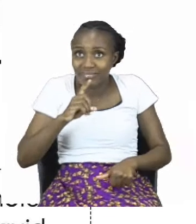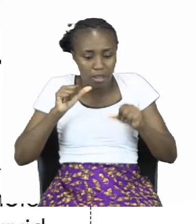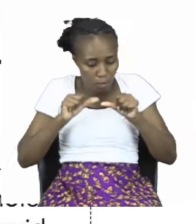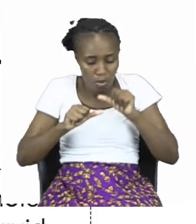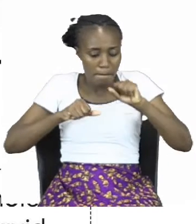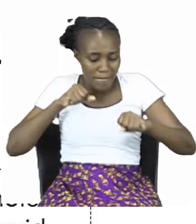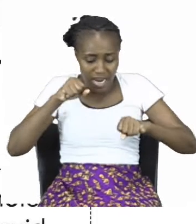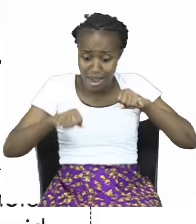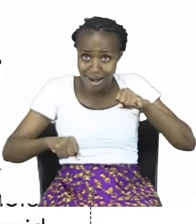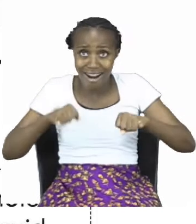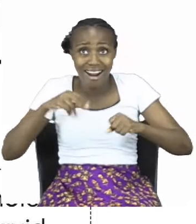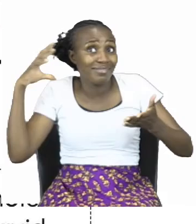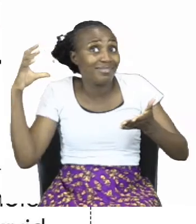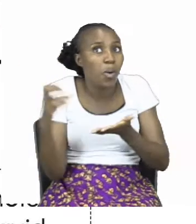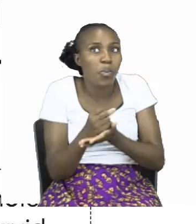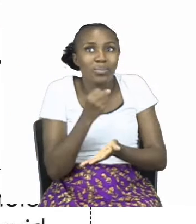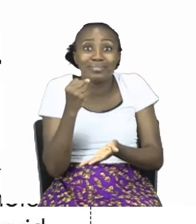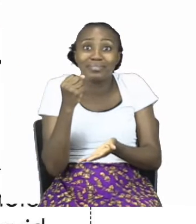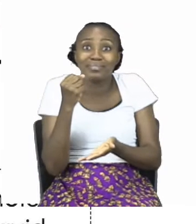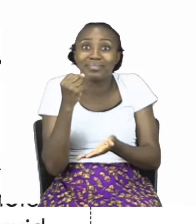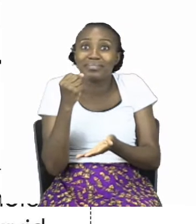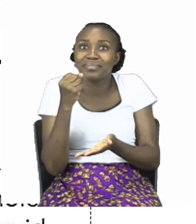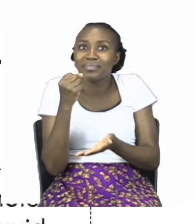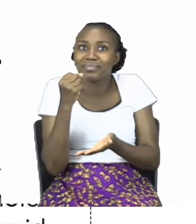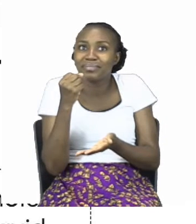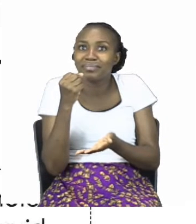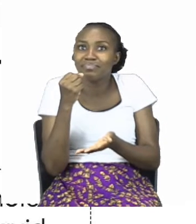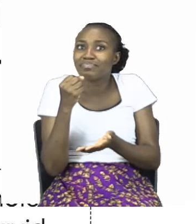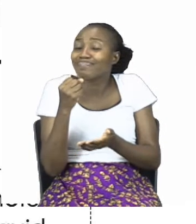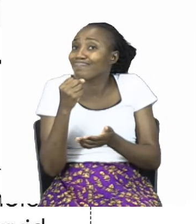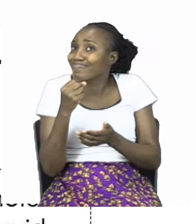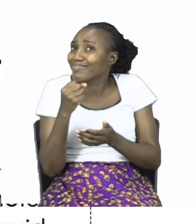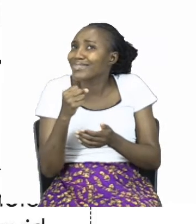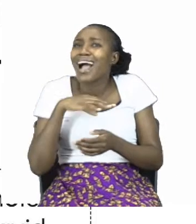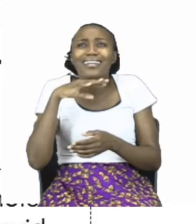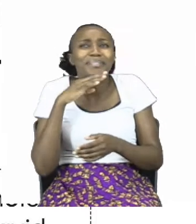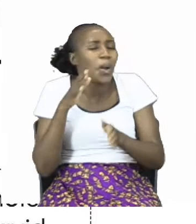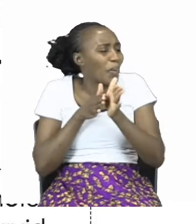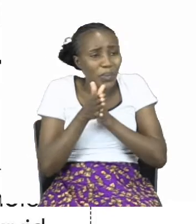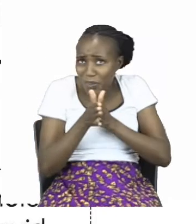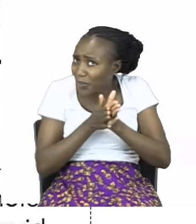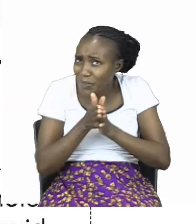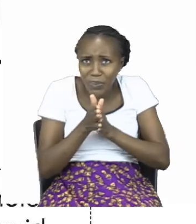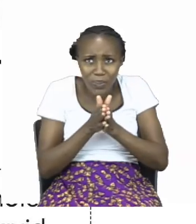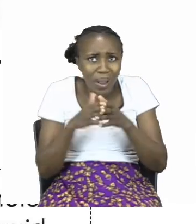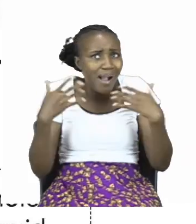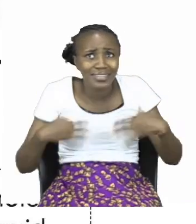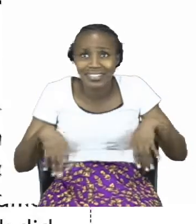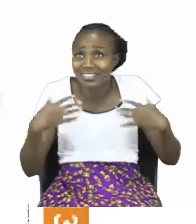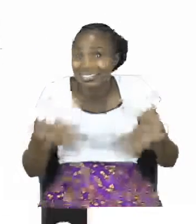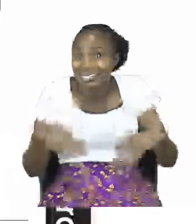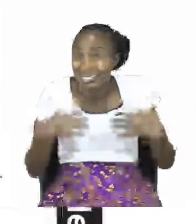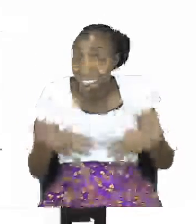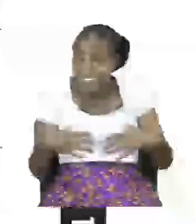and won the race. Wow, what an exciting comprehension! And I'm sure